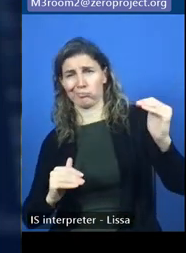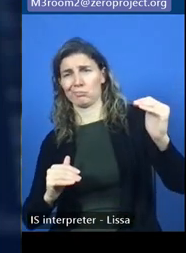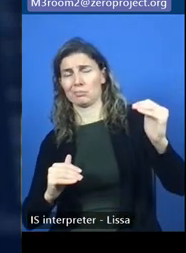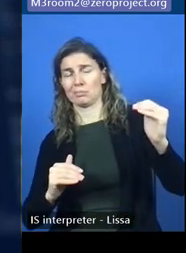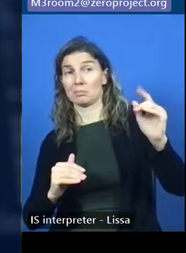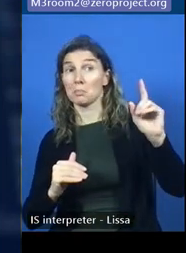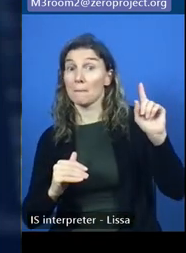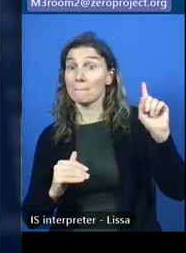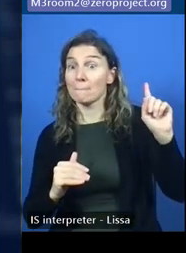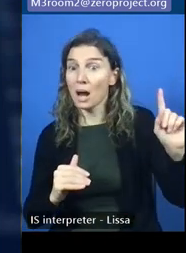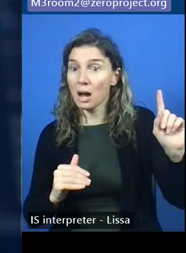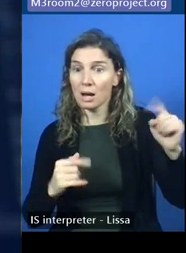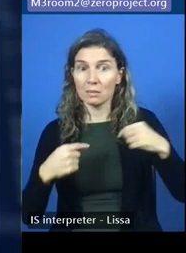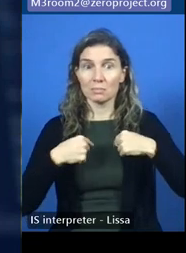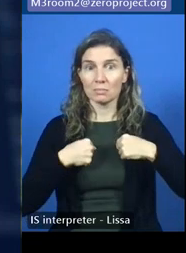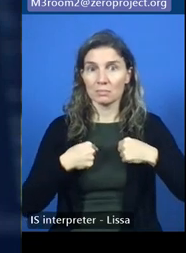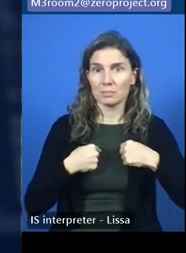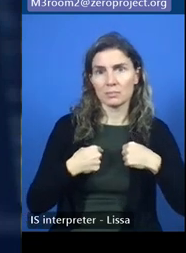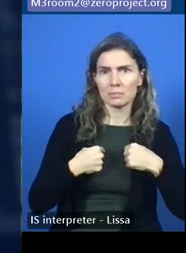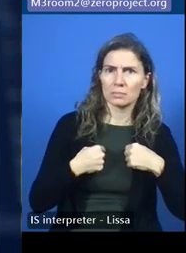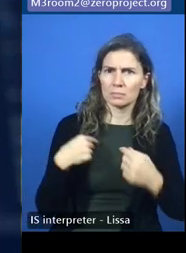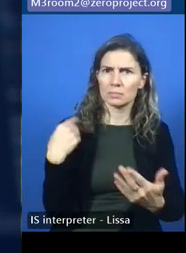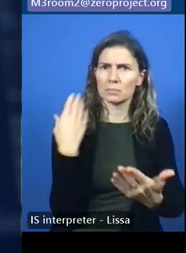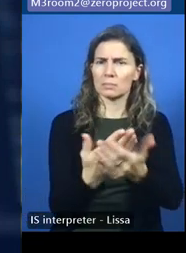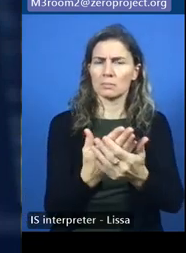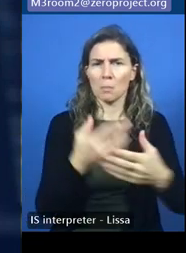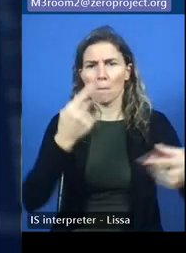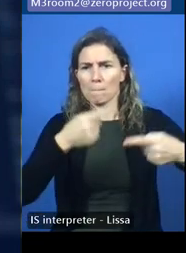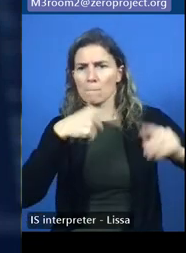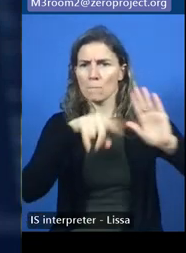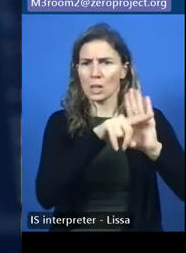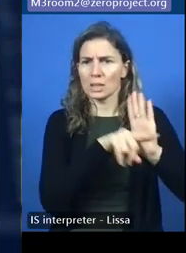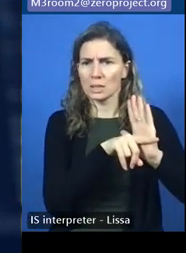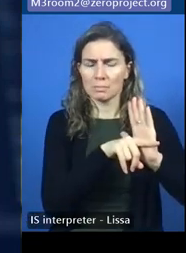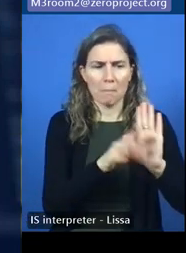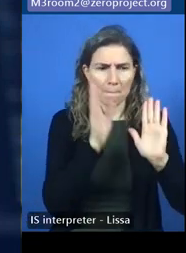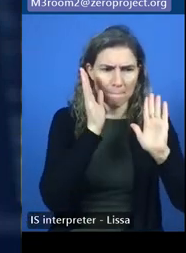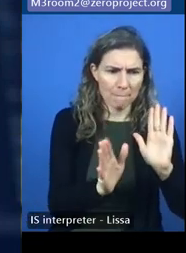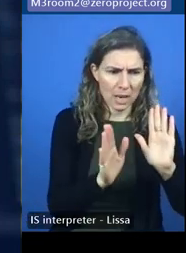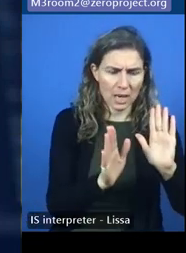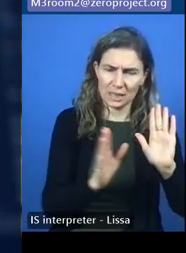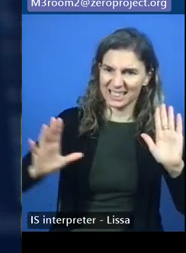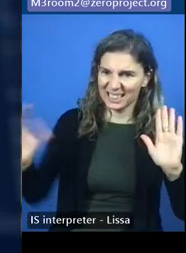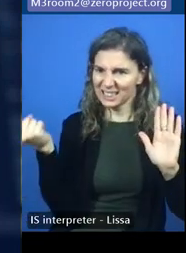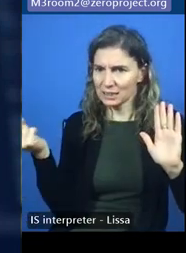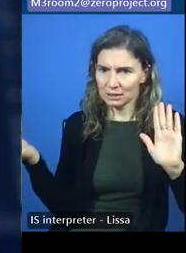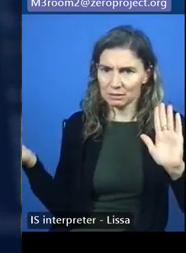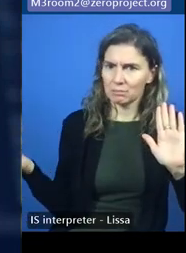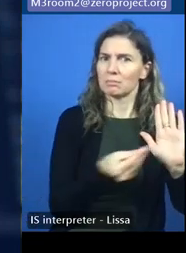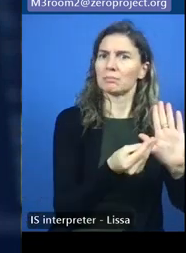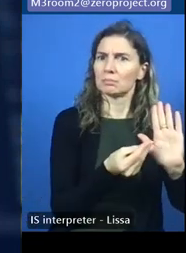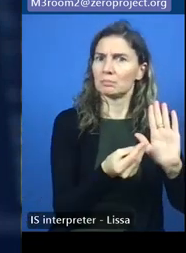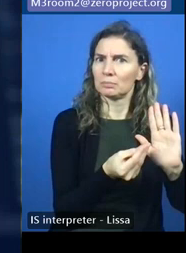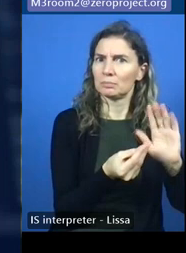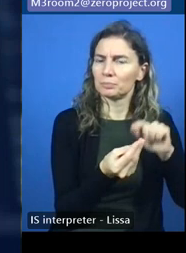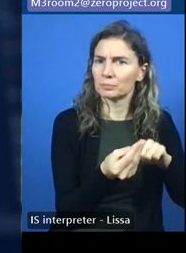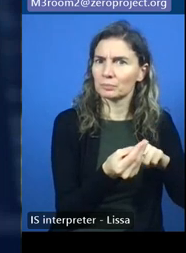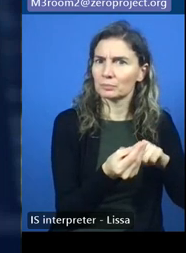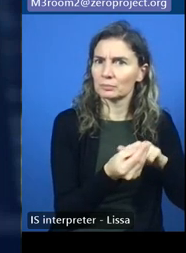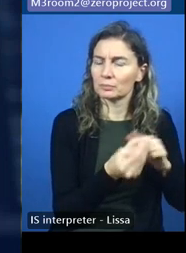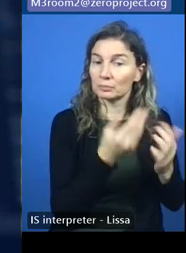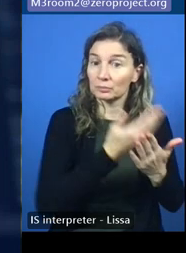in their policymaking. Stakeholders know they need transparent access to information, whether they are